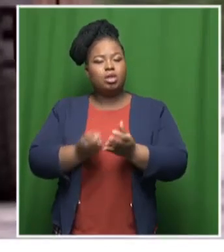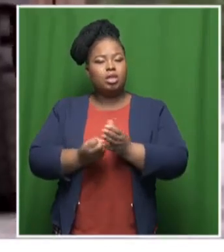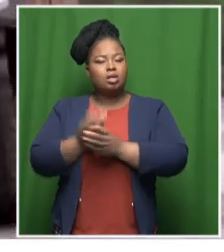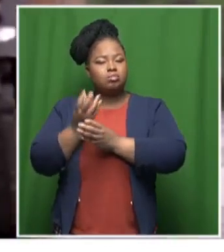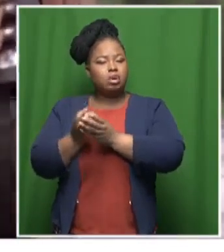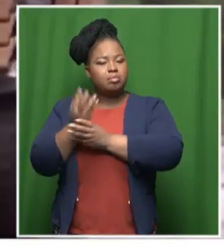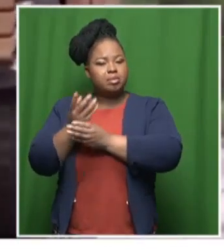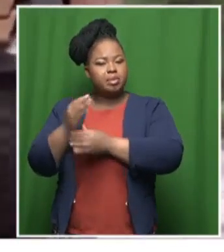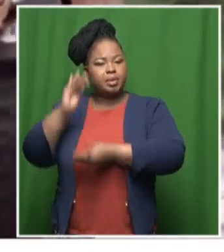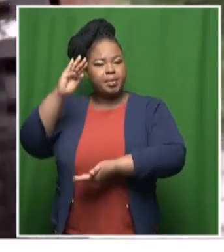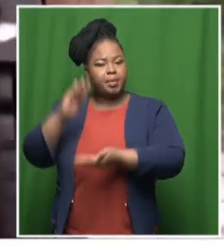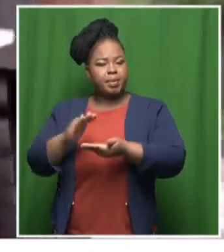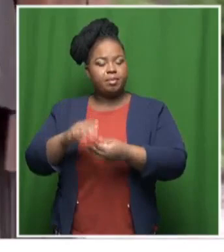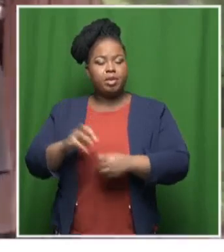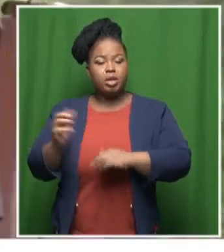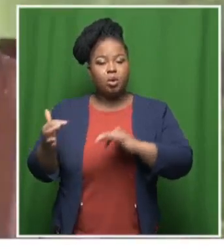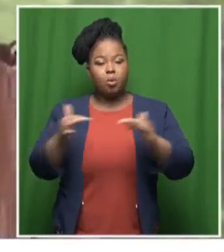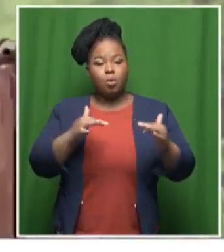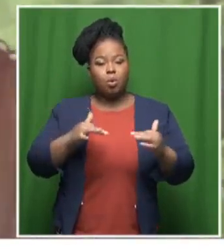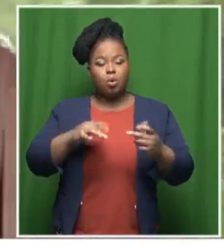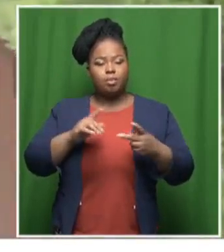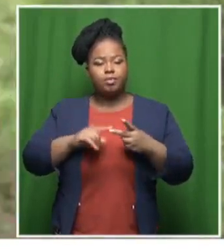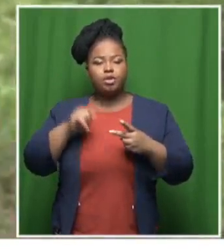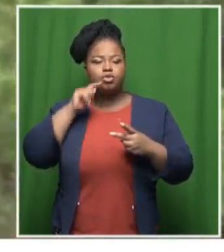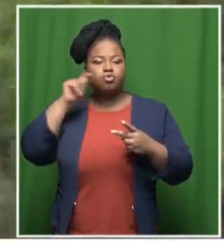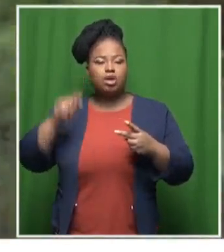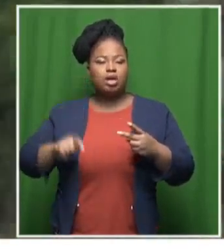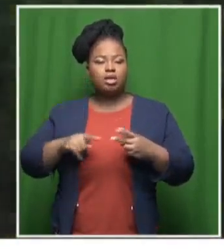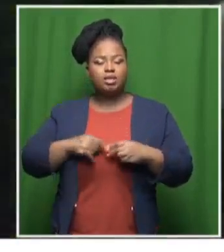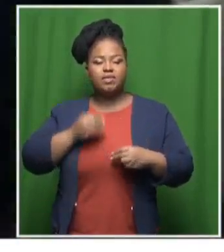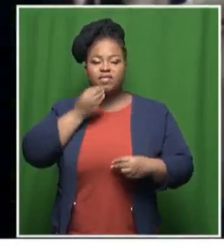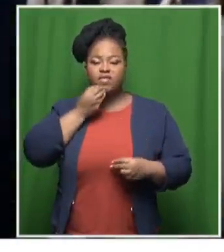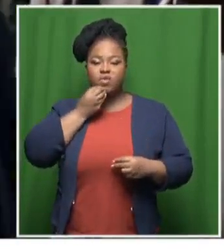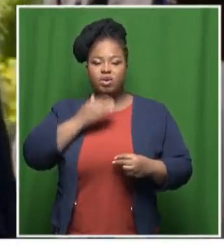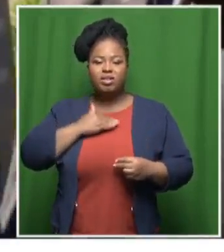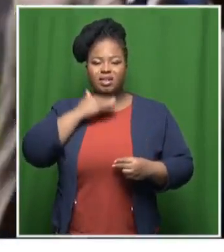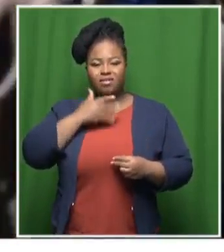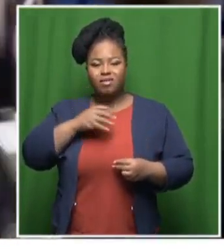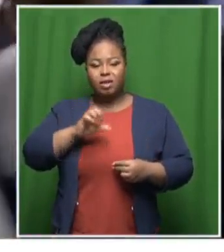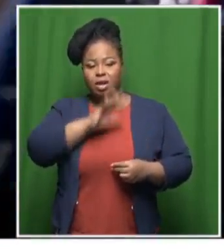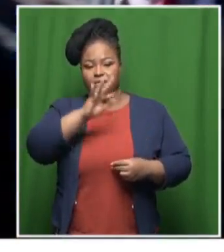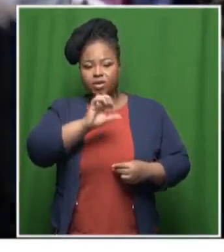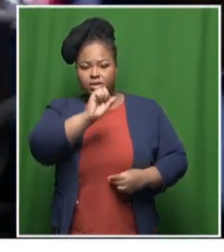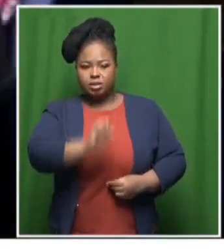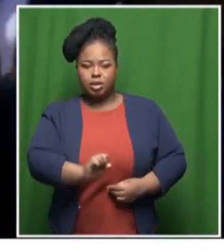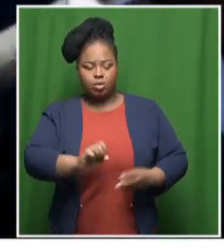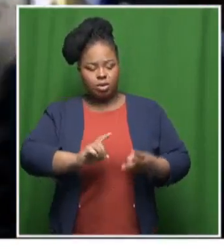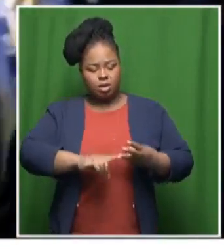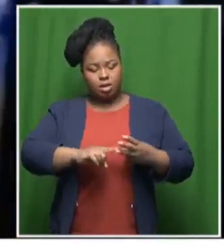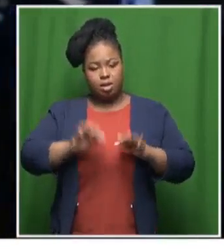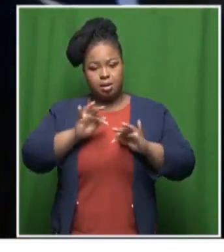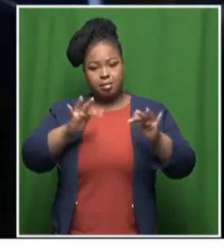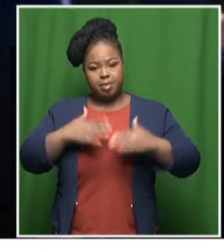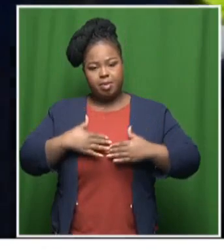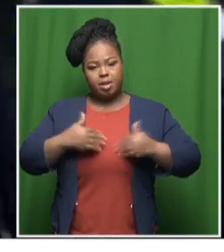war in Ukraine, food insecurity in Africa, and public health, among other key issues likely to be